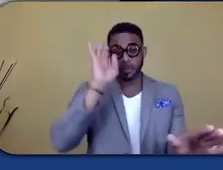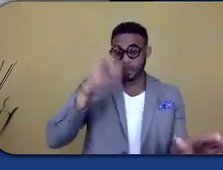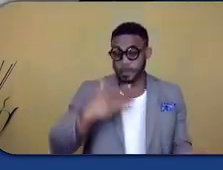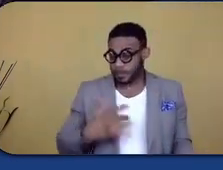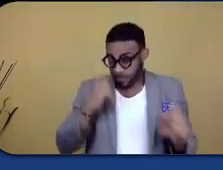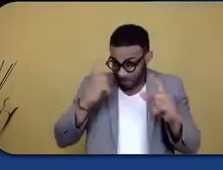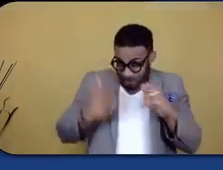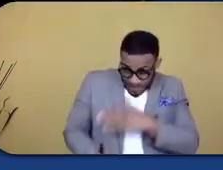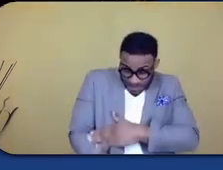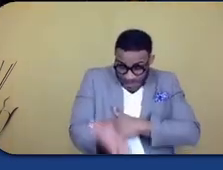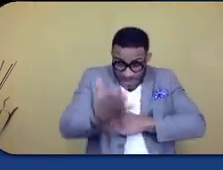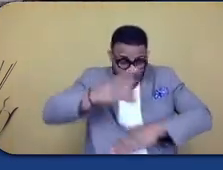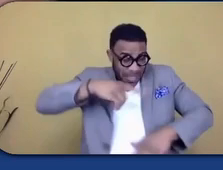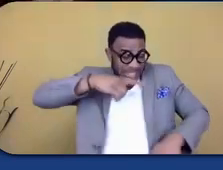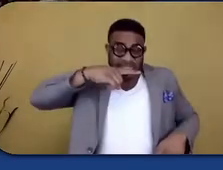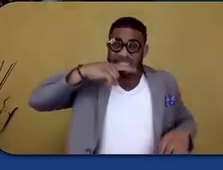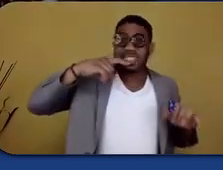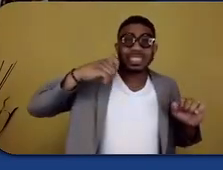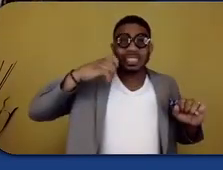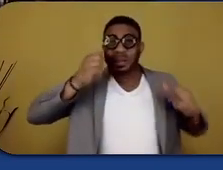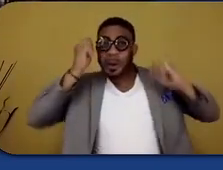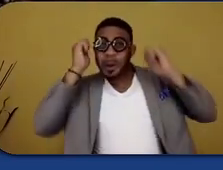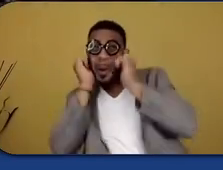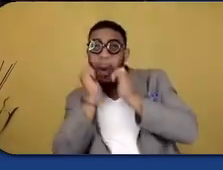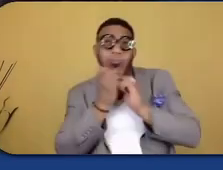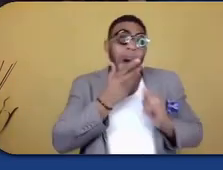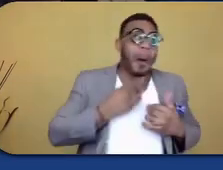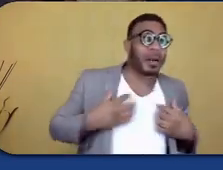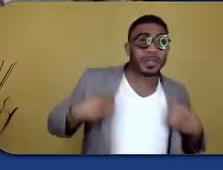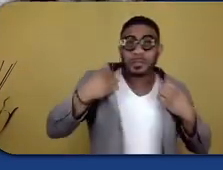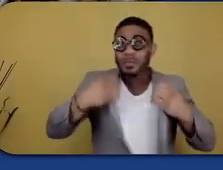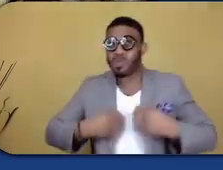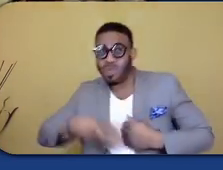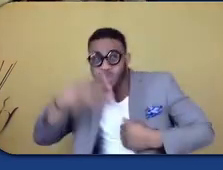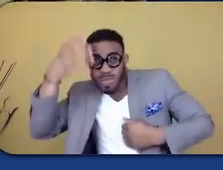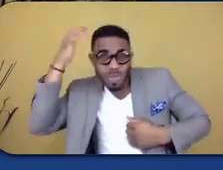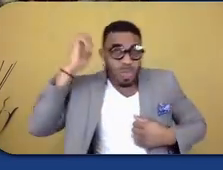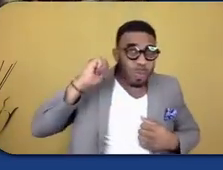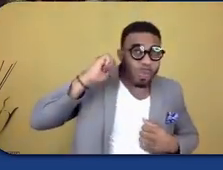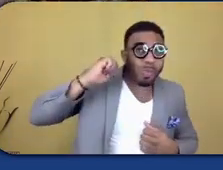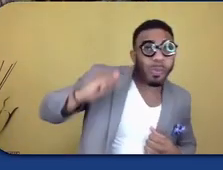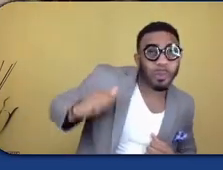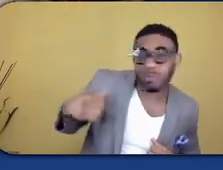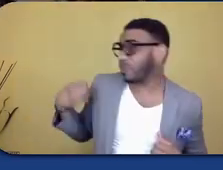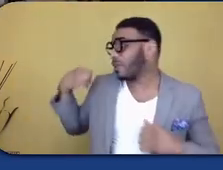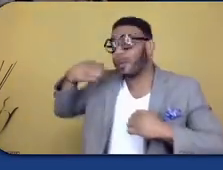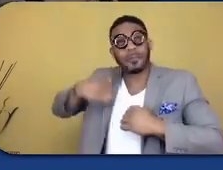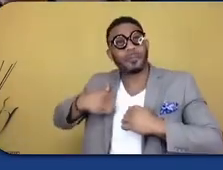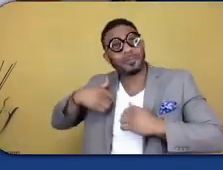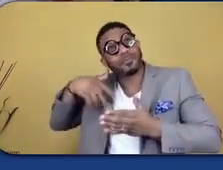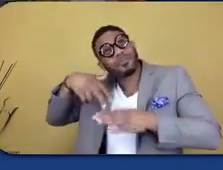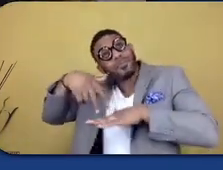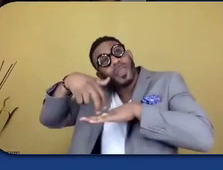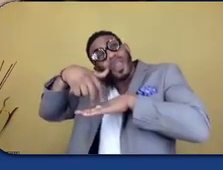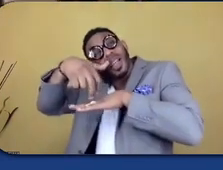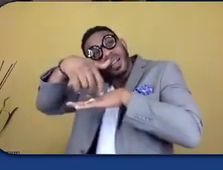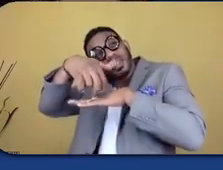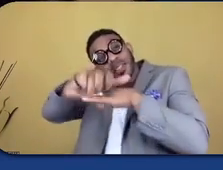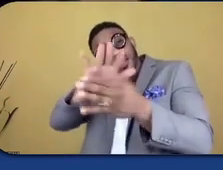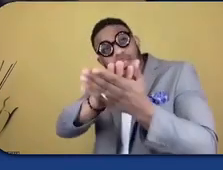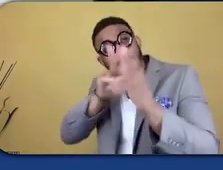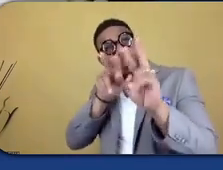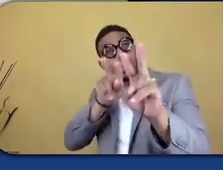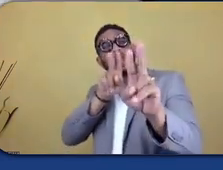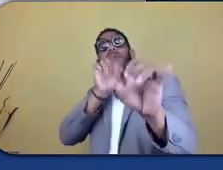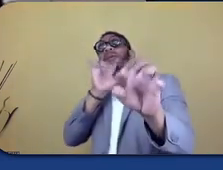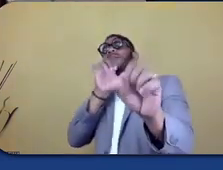My teeth, I wash my face, comb my hair, take my breakfast and I ride to school. Wait a minute. All